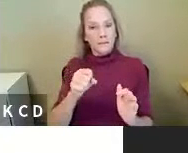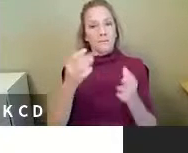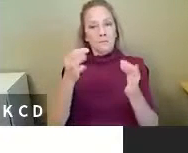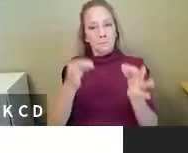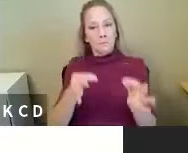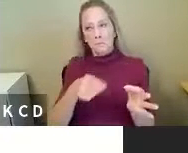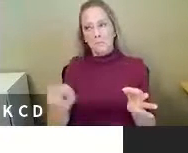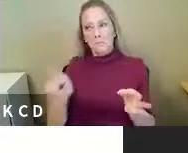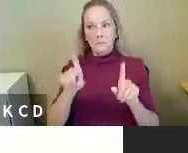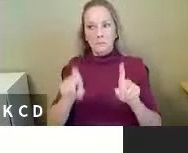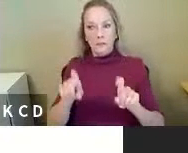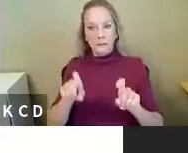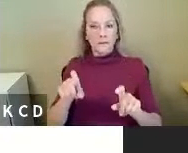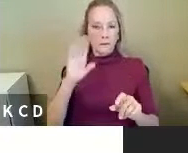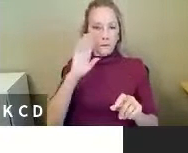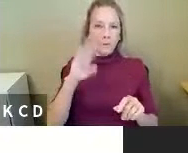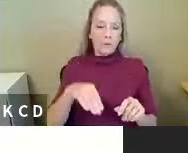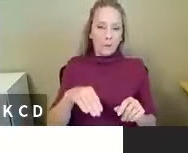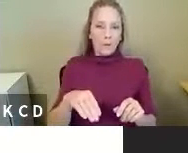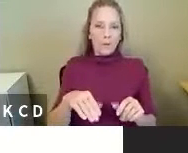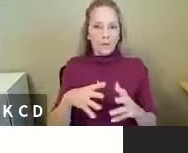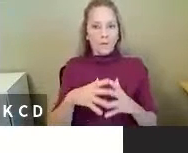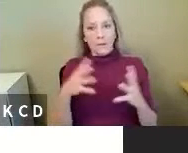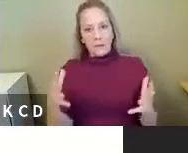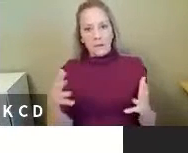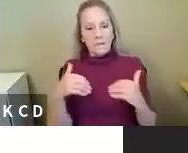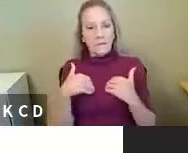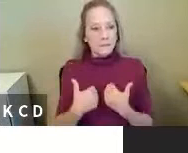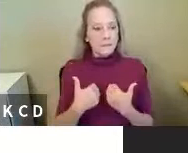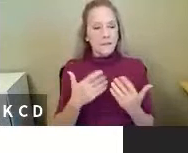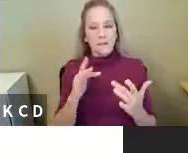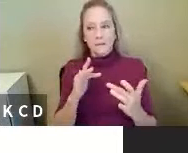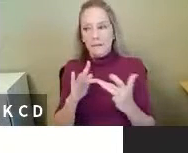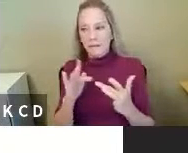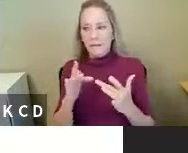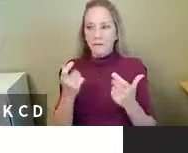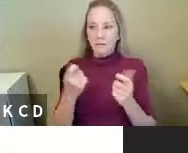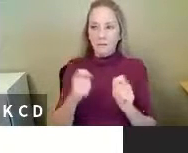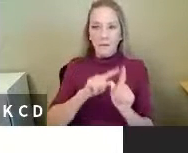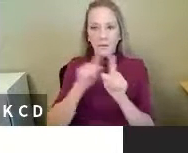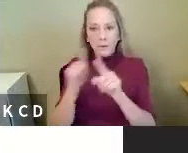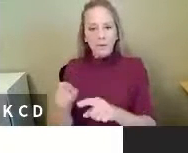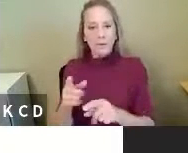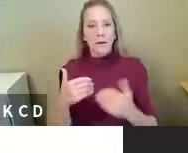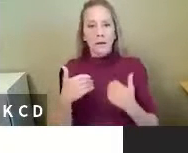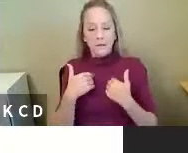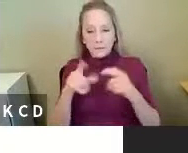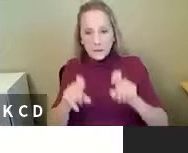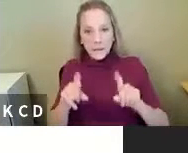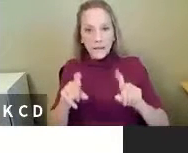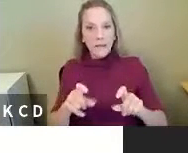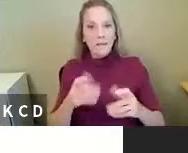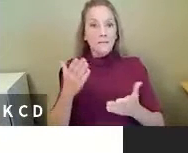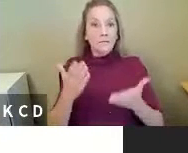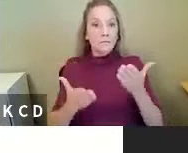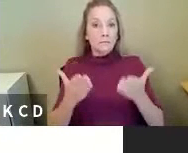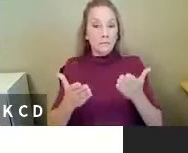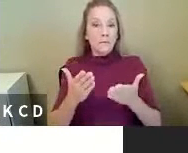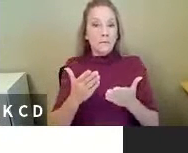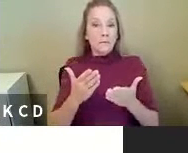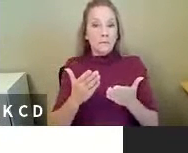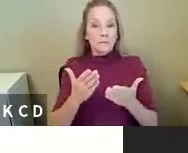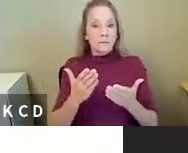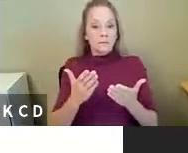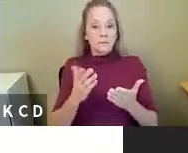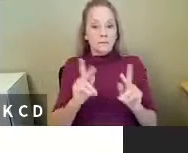fatigue just being a contact and getting tested or for whatever. So there's the possibility that some level of symptoms may have